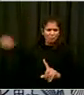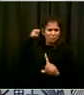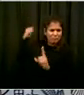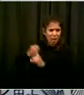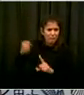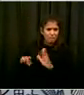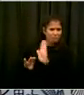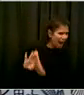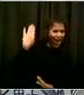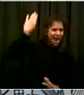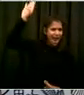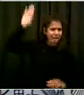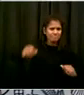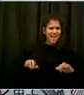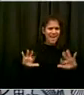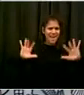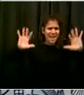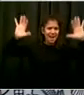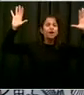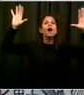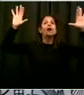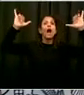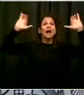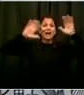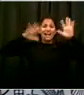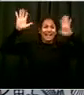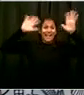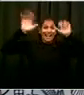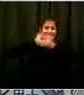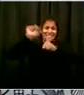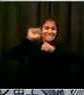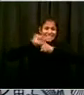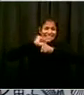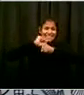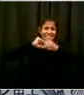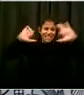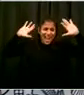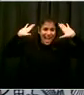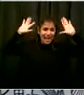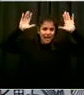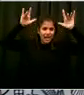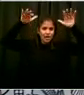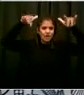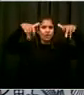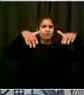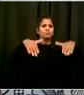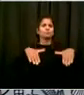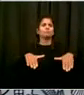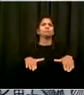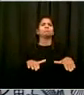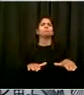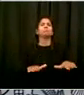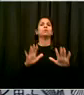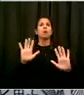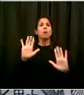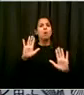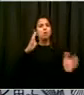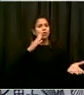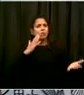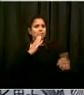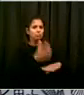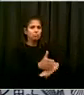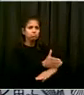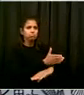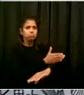shoulder. You think about our healthcare heroes, you think about our first responders. They served everyone. They came from every part of the city.